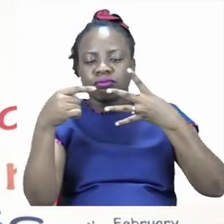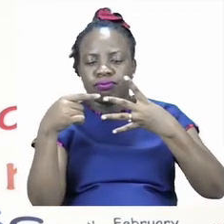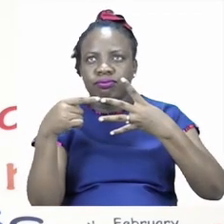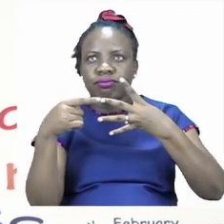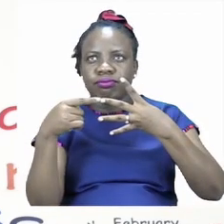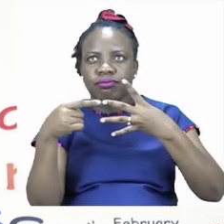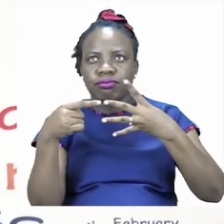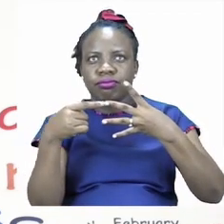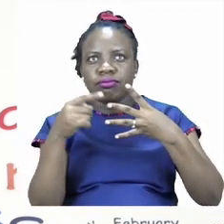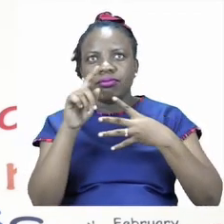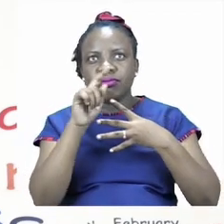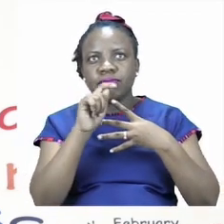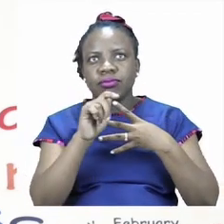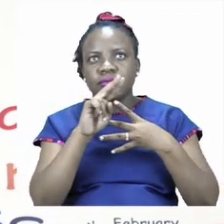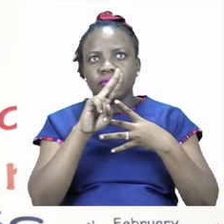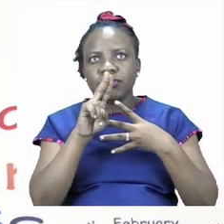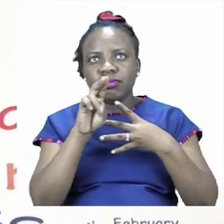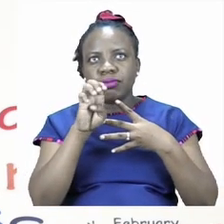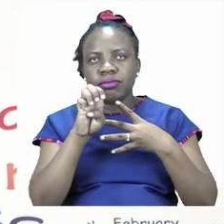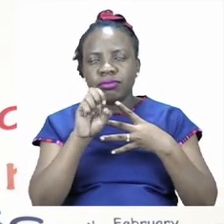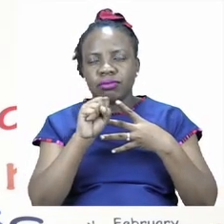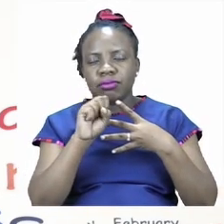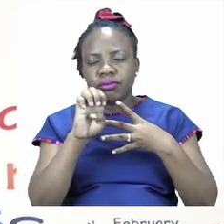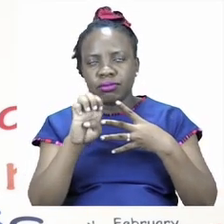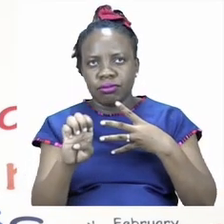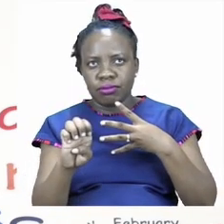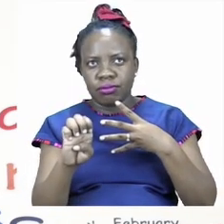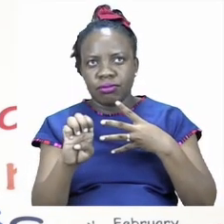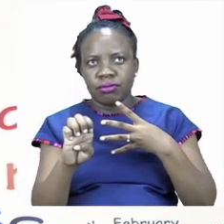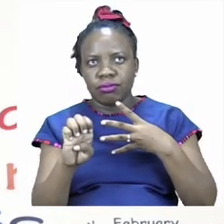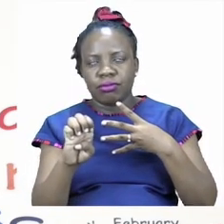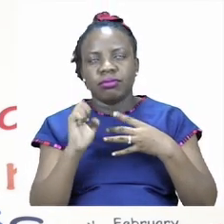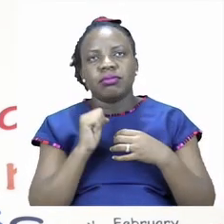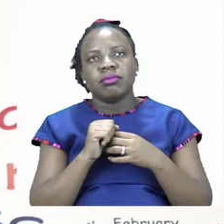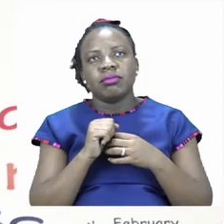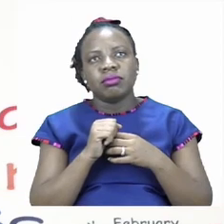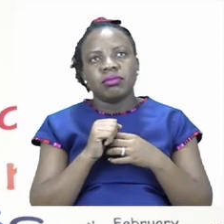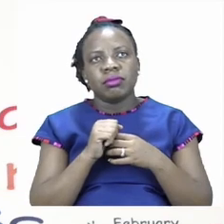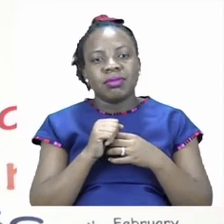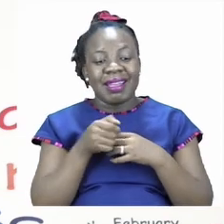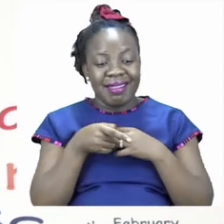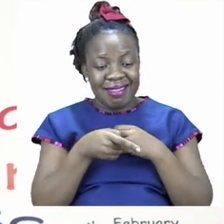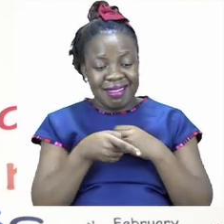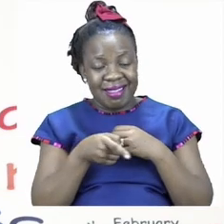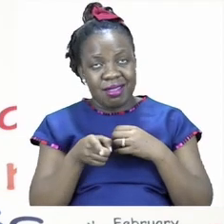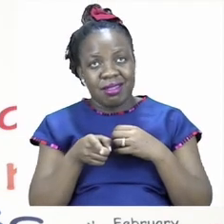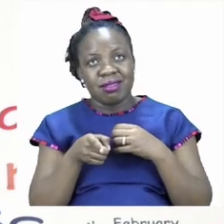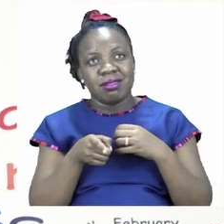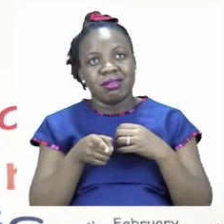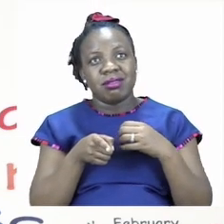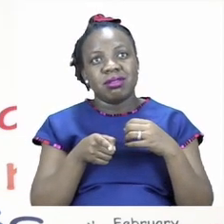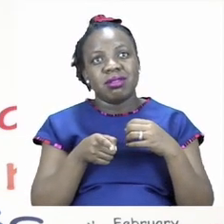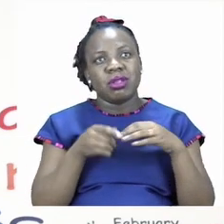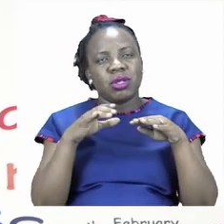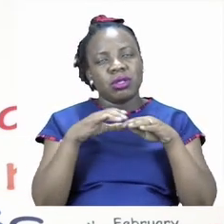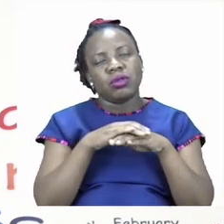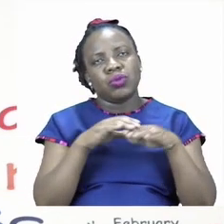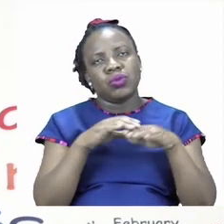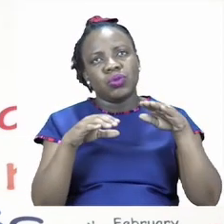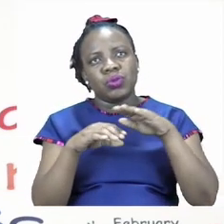not those. So our sentence will say, these shoes are hurting my